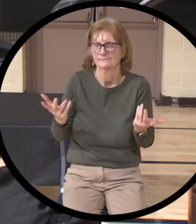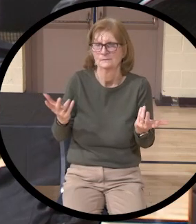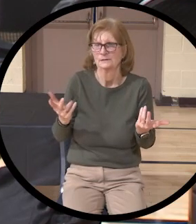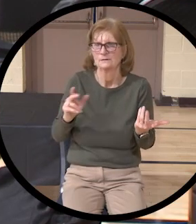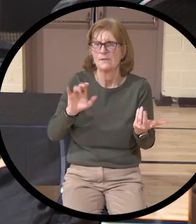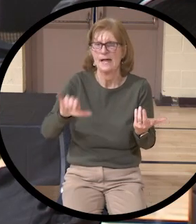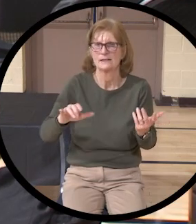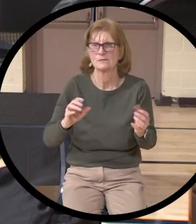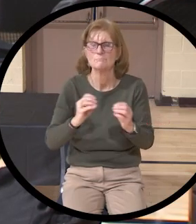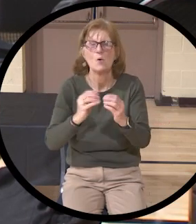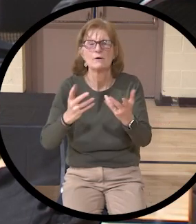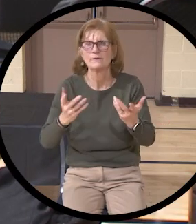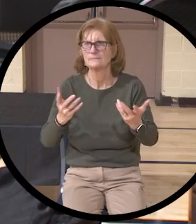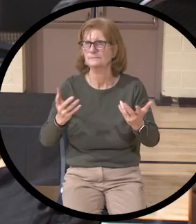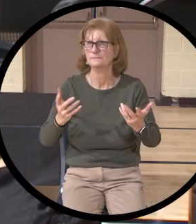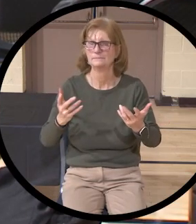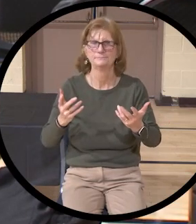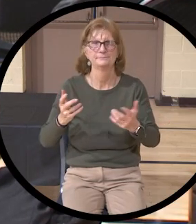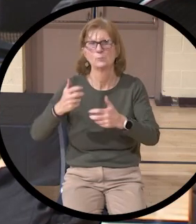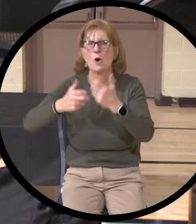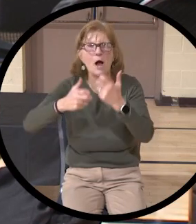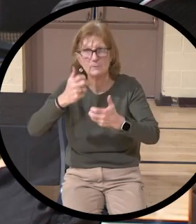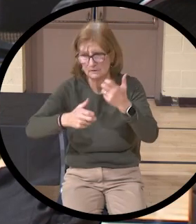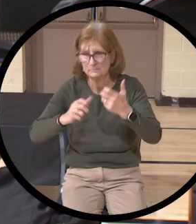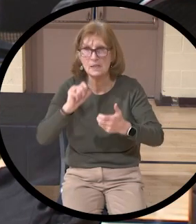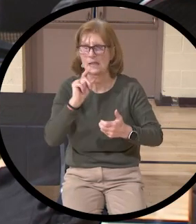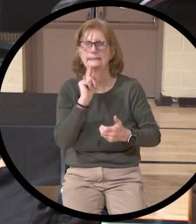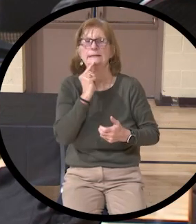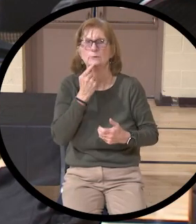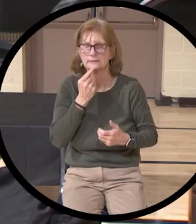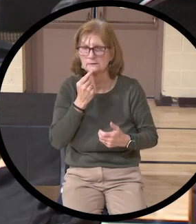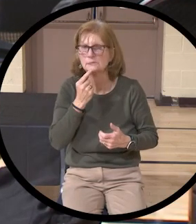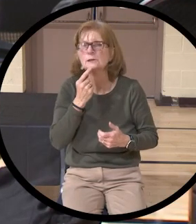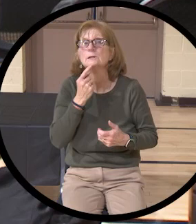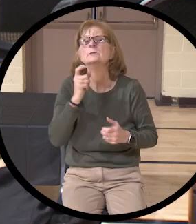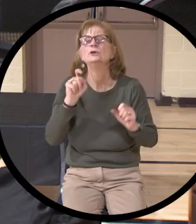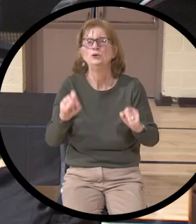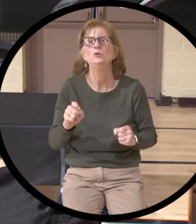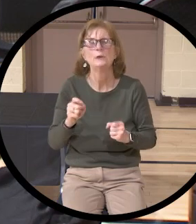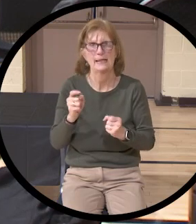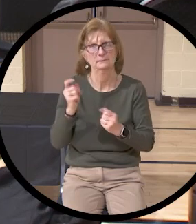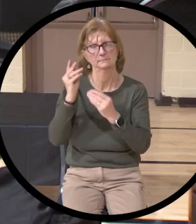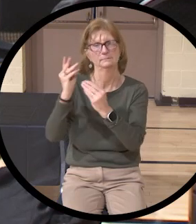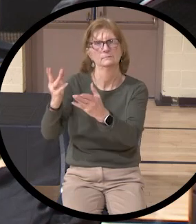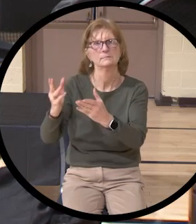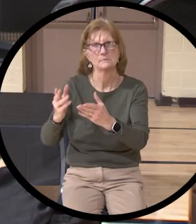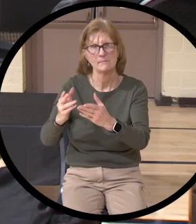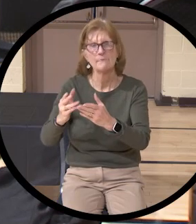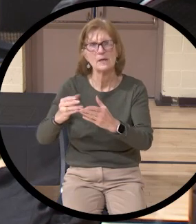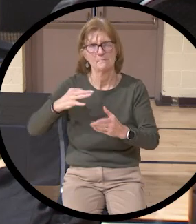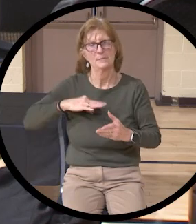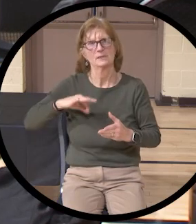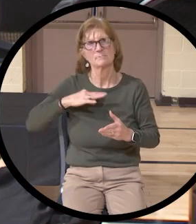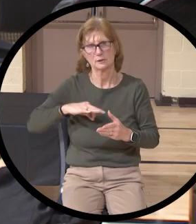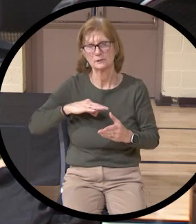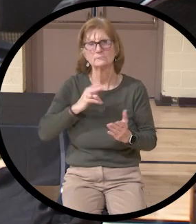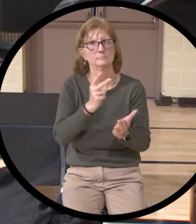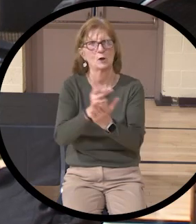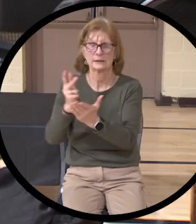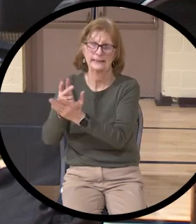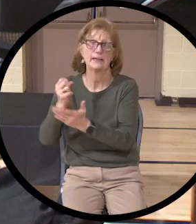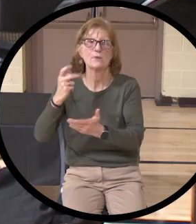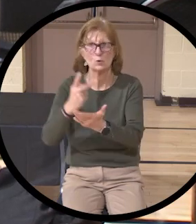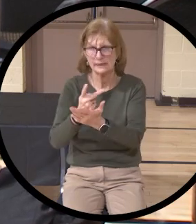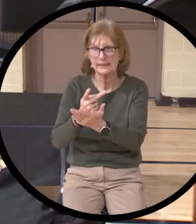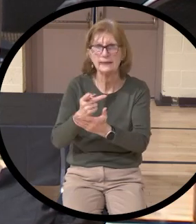that's more when the Pittsburgh Parking Authority will come out and they'll do potentially things like target